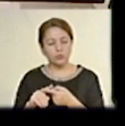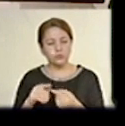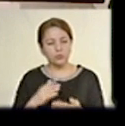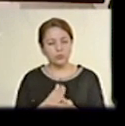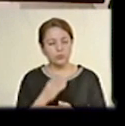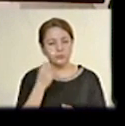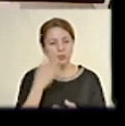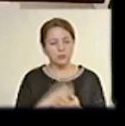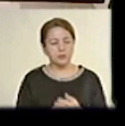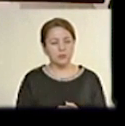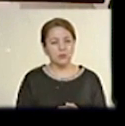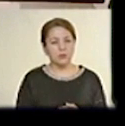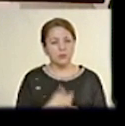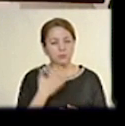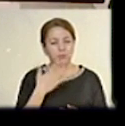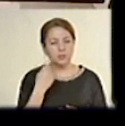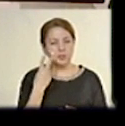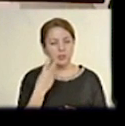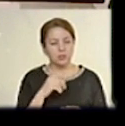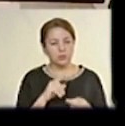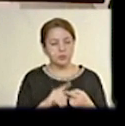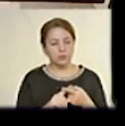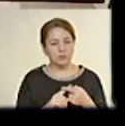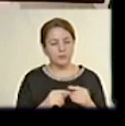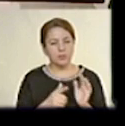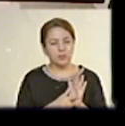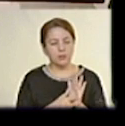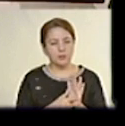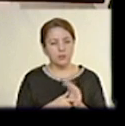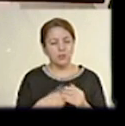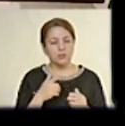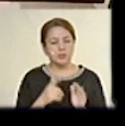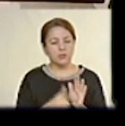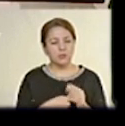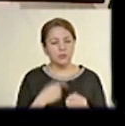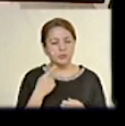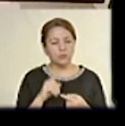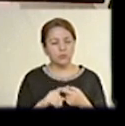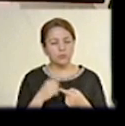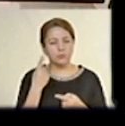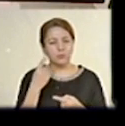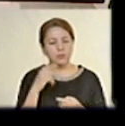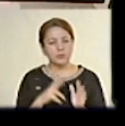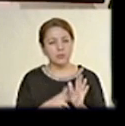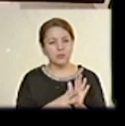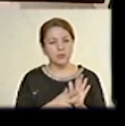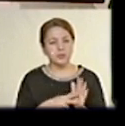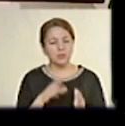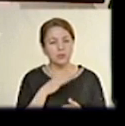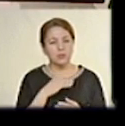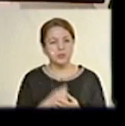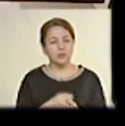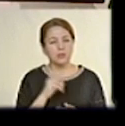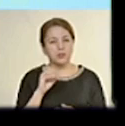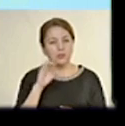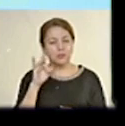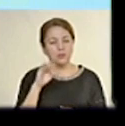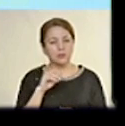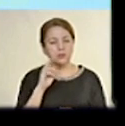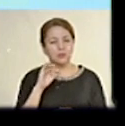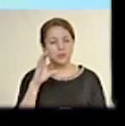bilasiz. Ya'ni 5 ga 2 ni qo'shamiz 7, 7 ga 1 ni qo'shamiz 8 ekan. Kasr